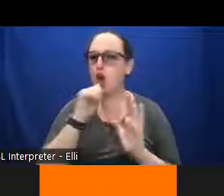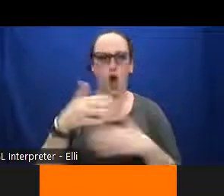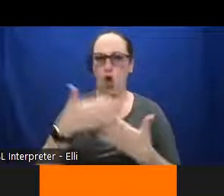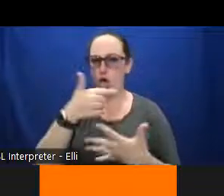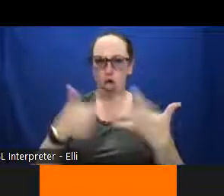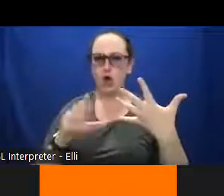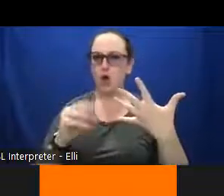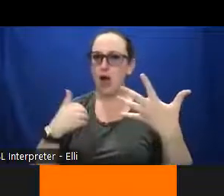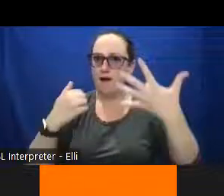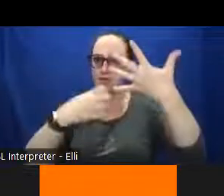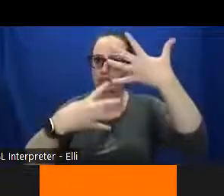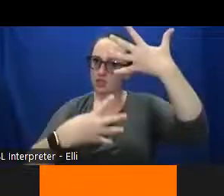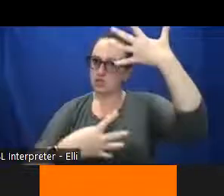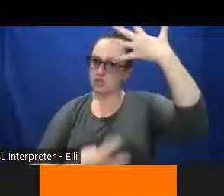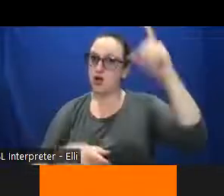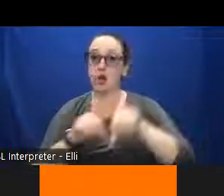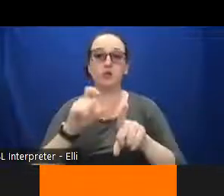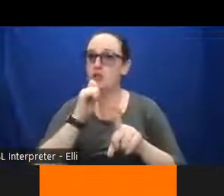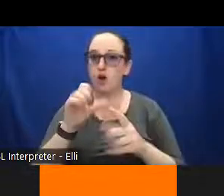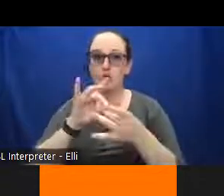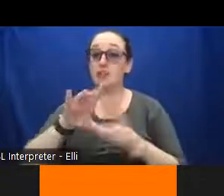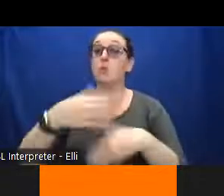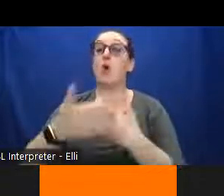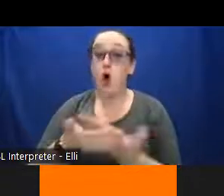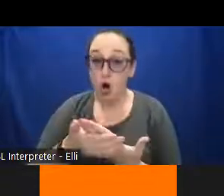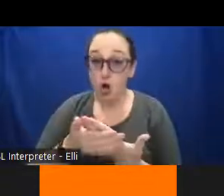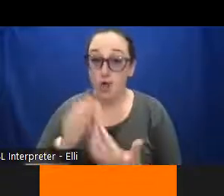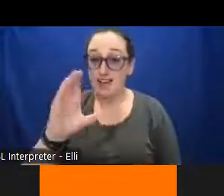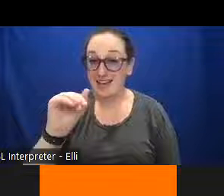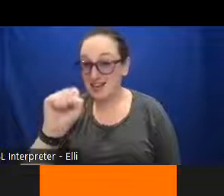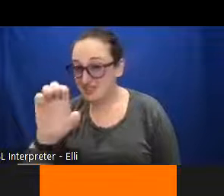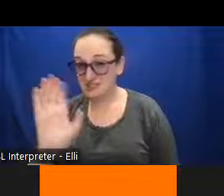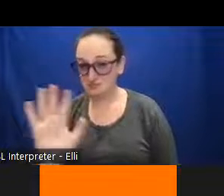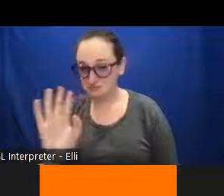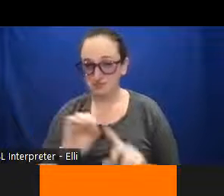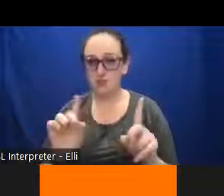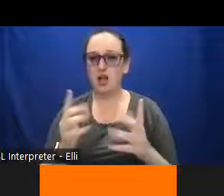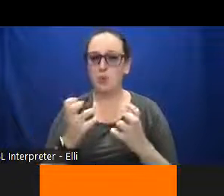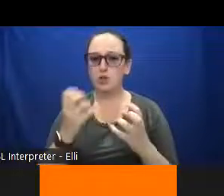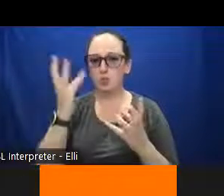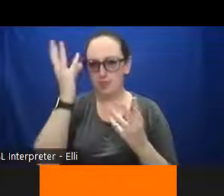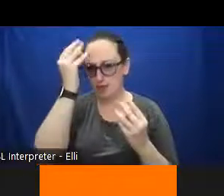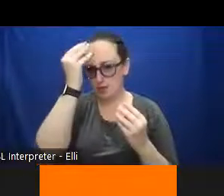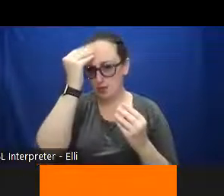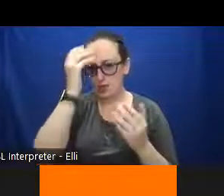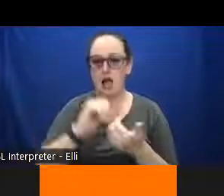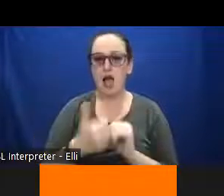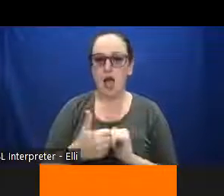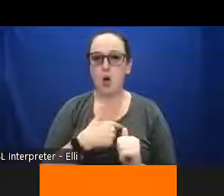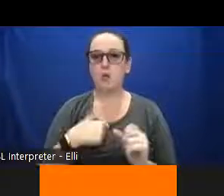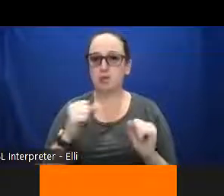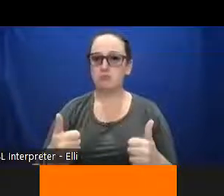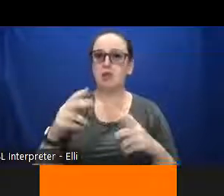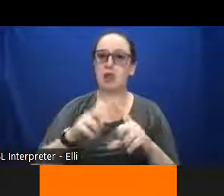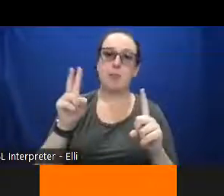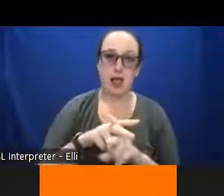would they be appropriate for every case, but really just getting you to think about how we can apply